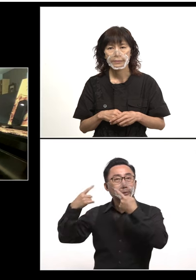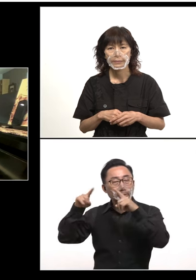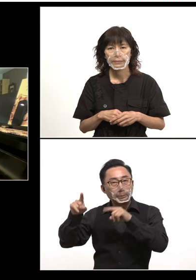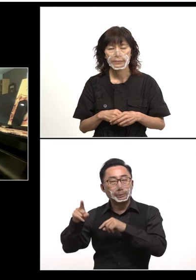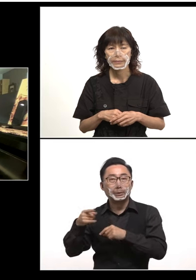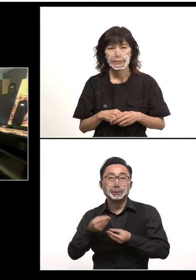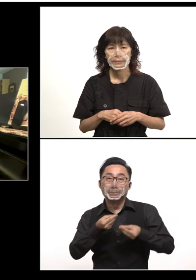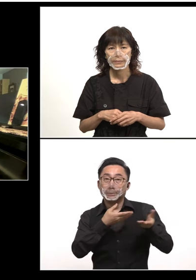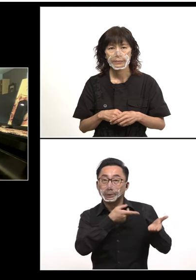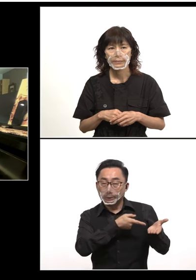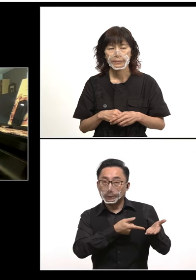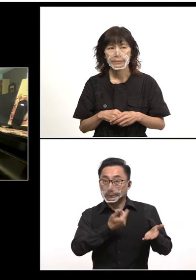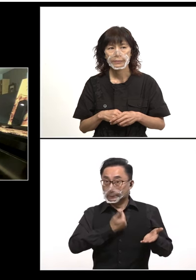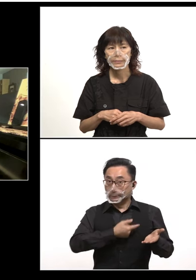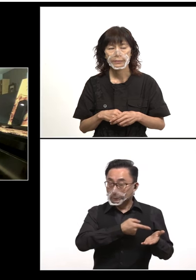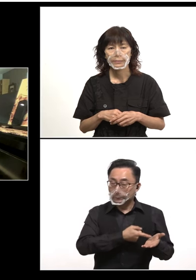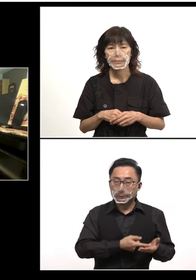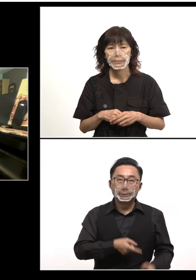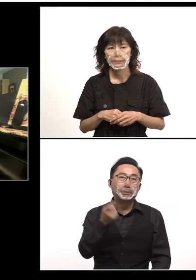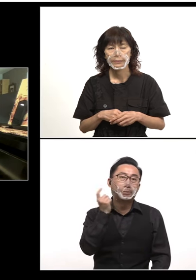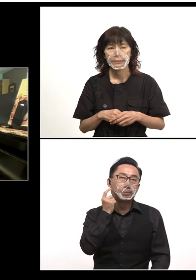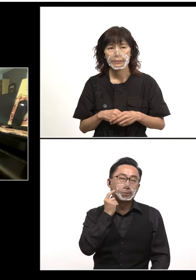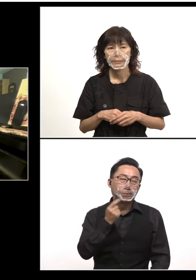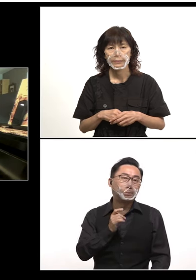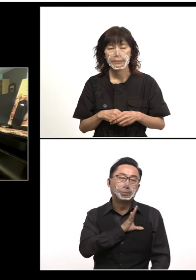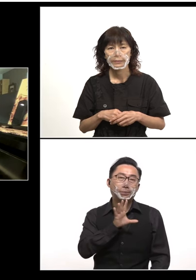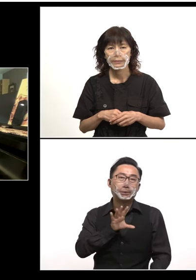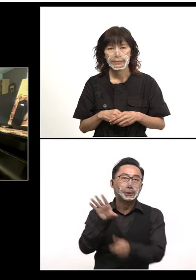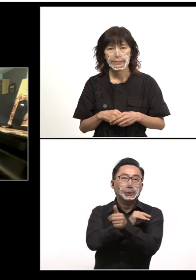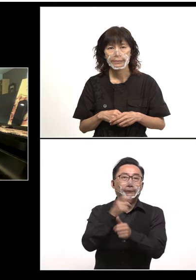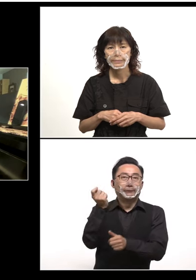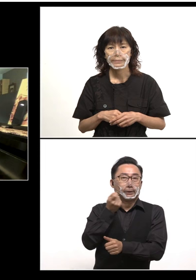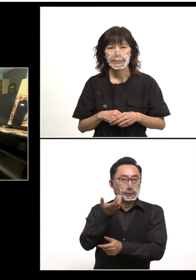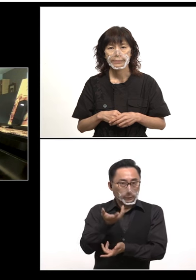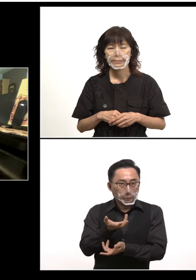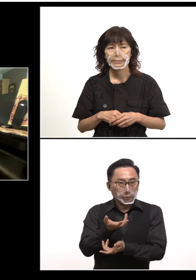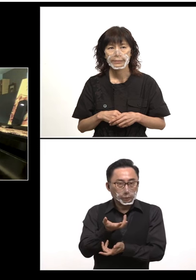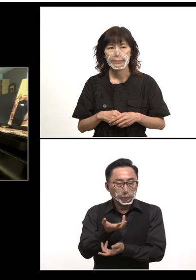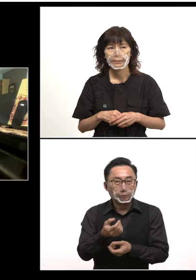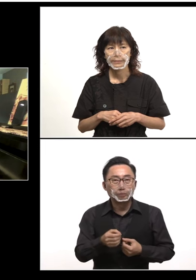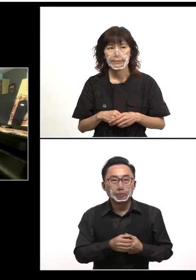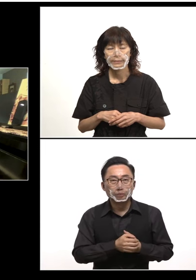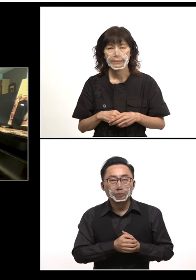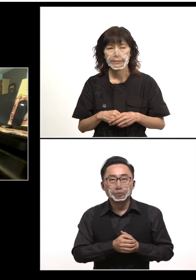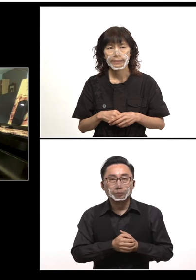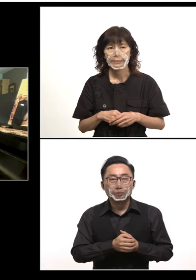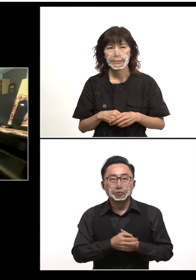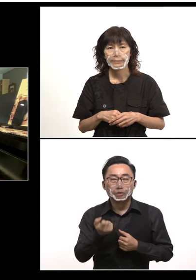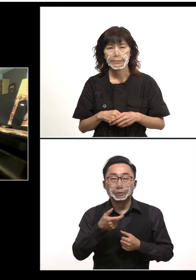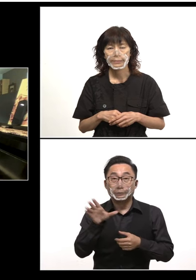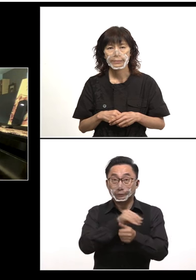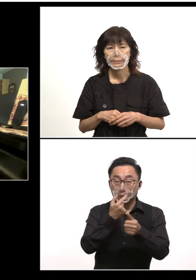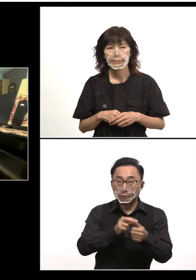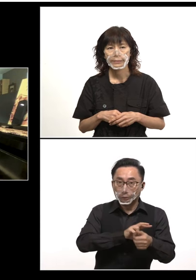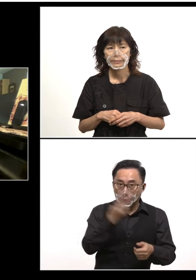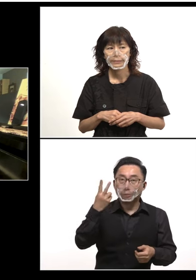very easy and very natural. You brought up counterpoint as opposed to, say, for example, Bach and that kind